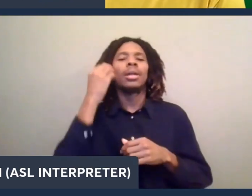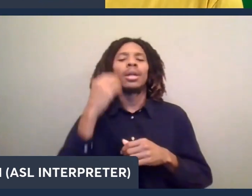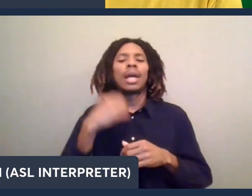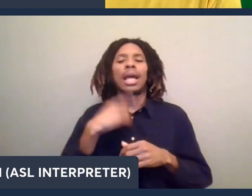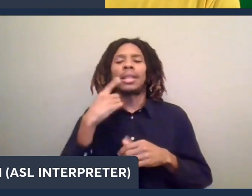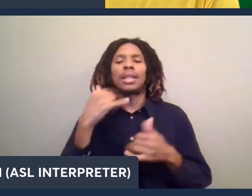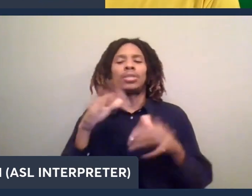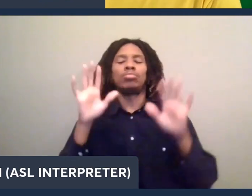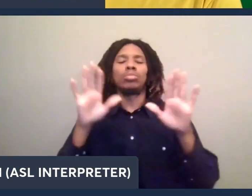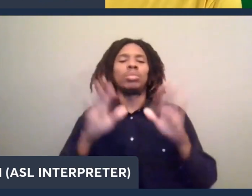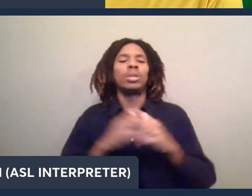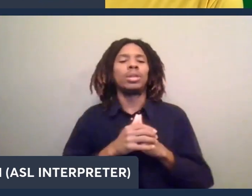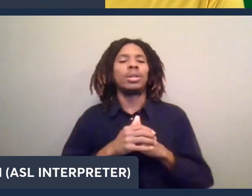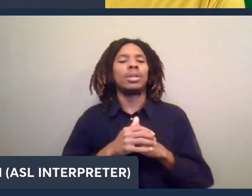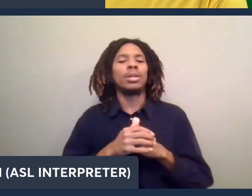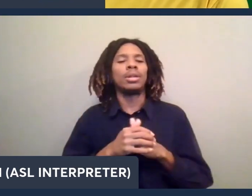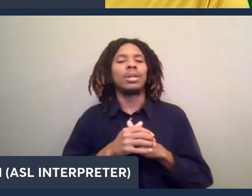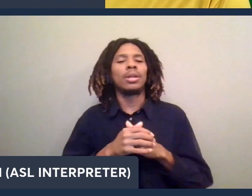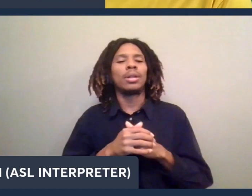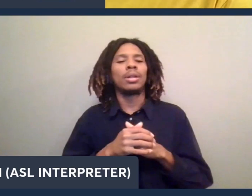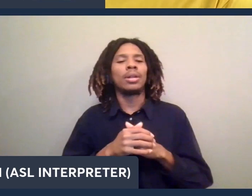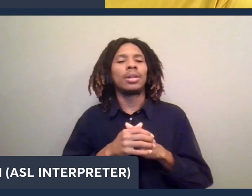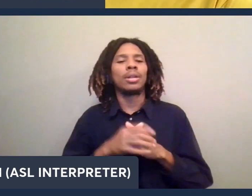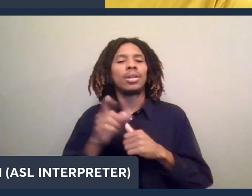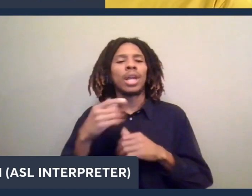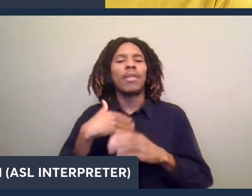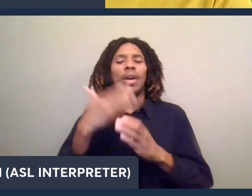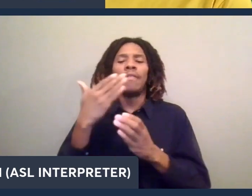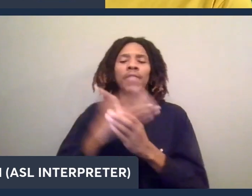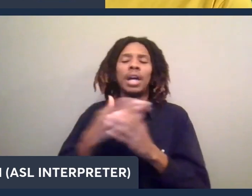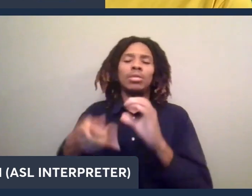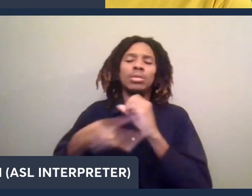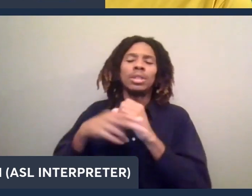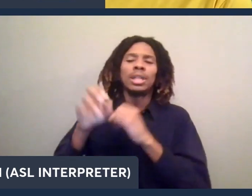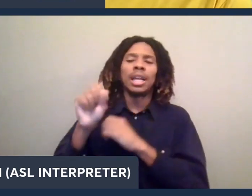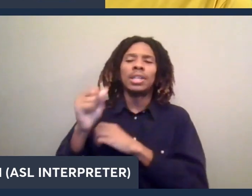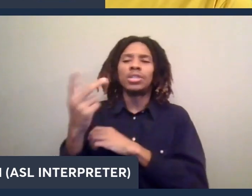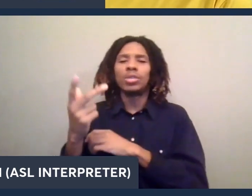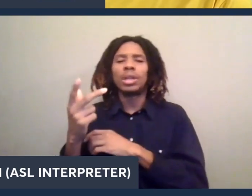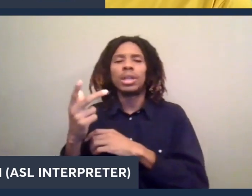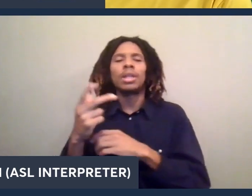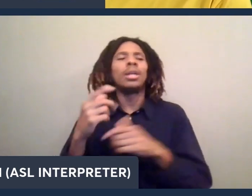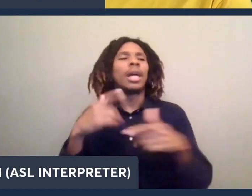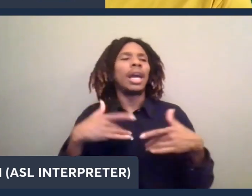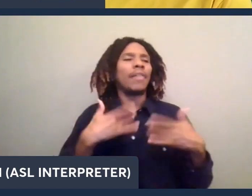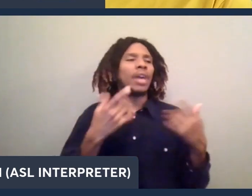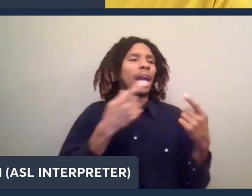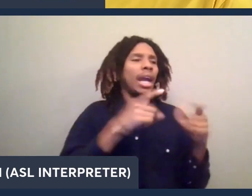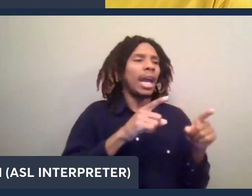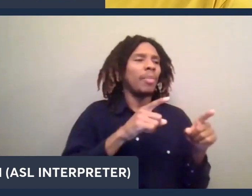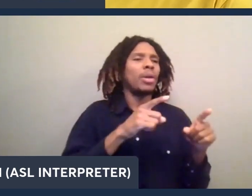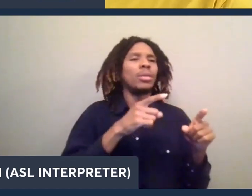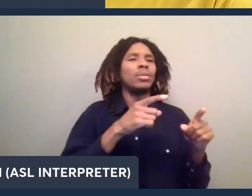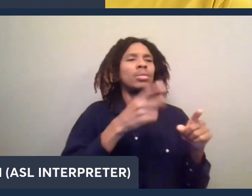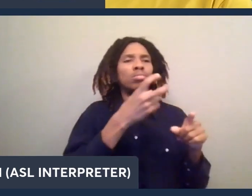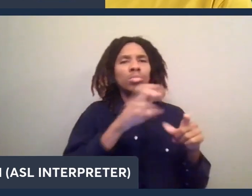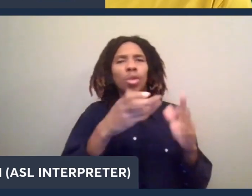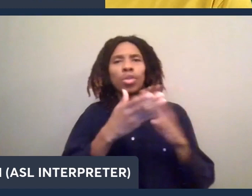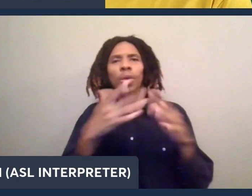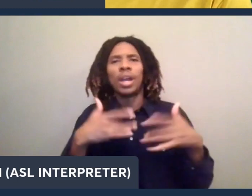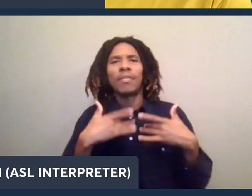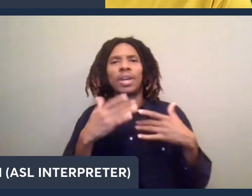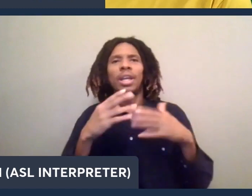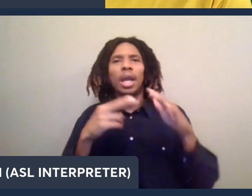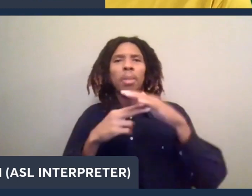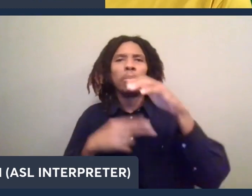amazing. You put your file on S3, amazing. An event happens, an event goes to EventBridge, and anything